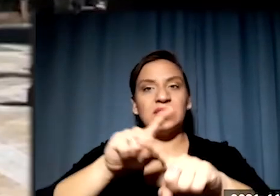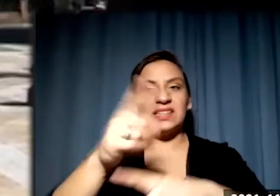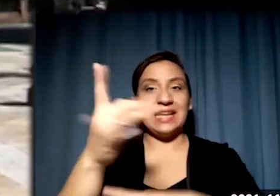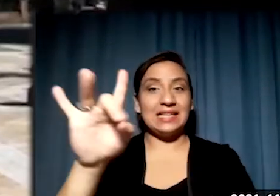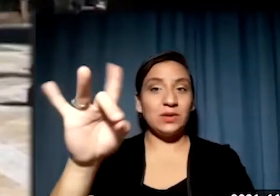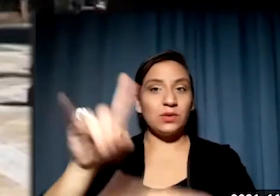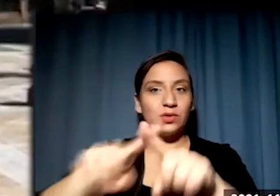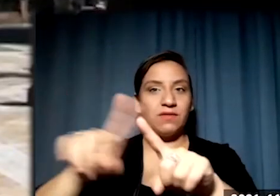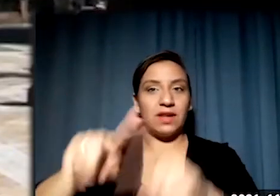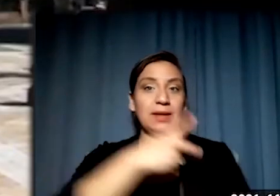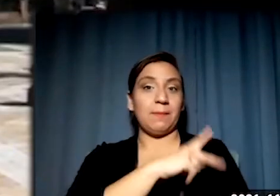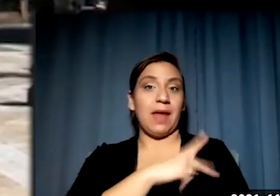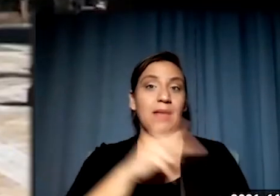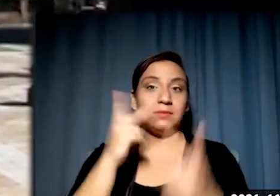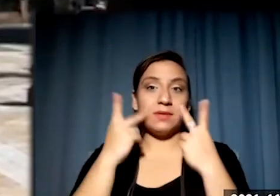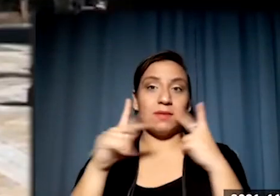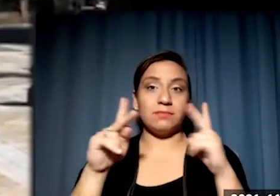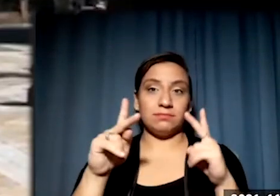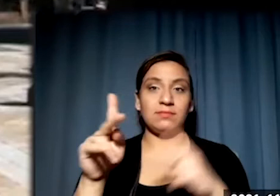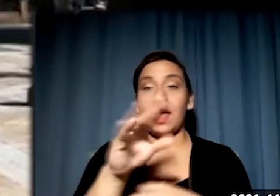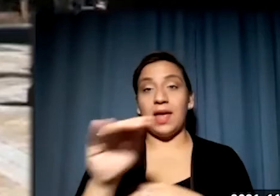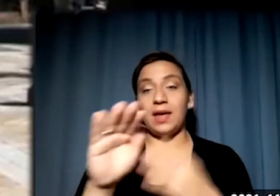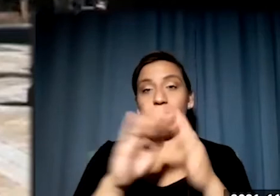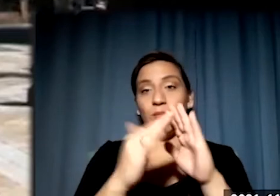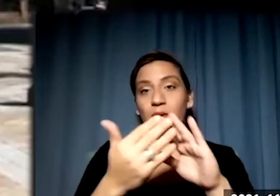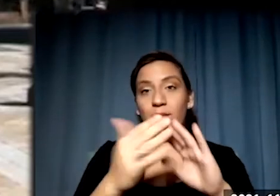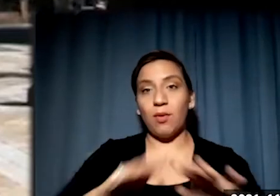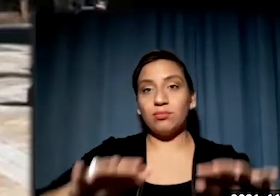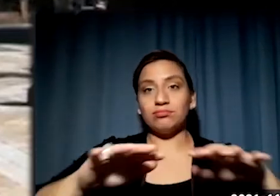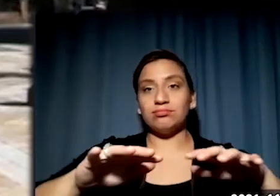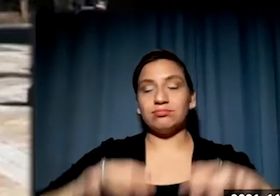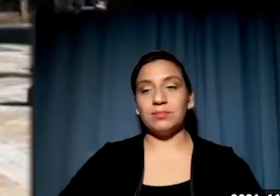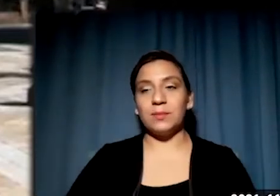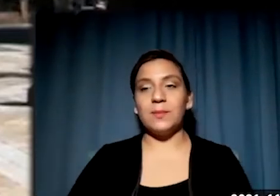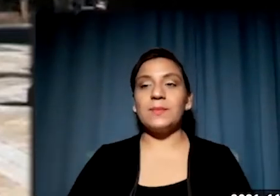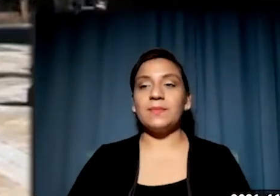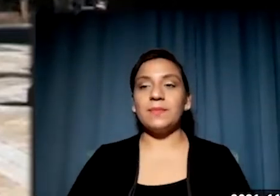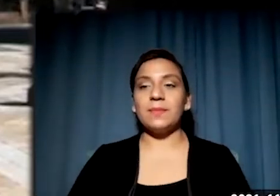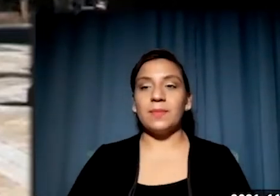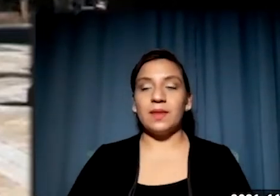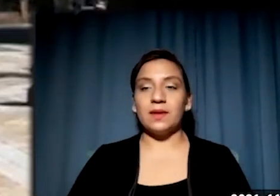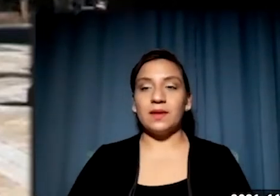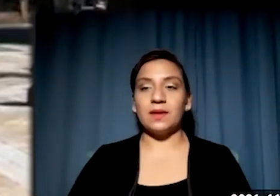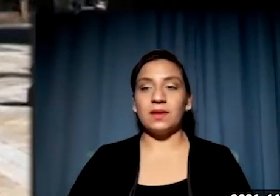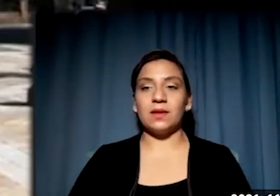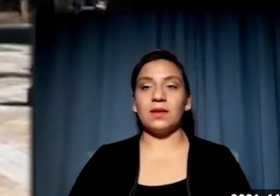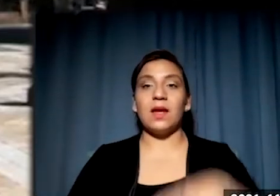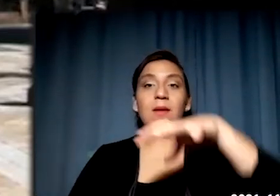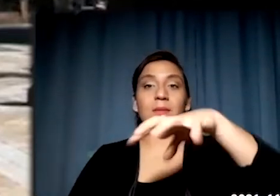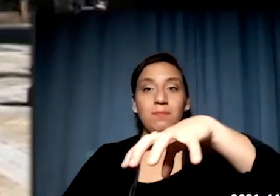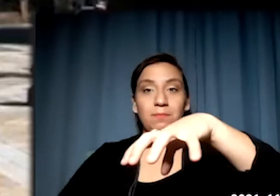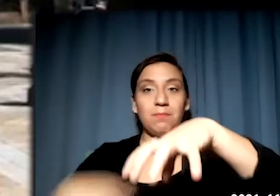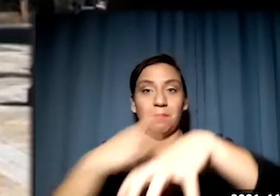center organized around a plaza and with some relationship to what at the time was the